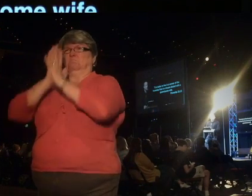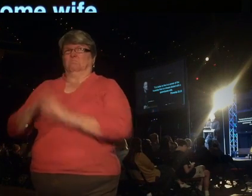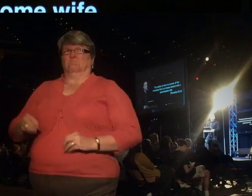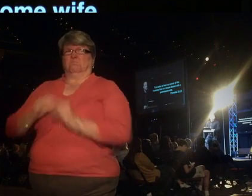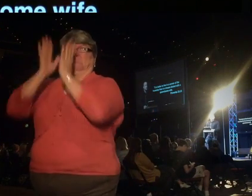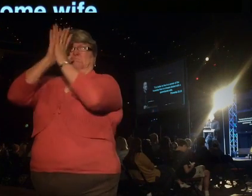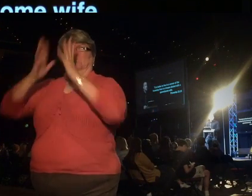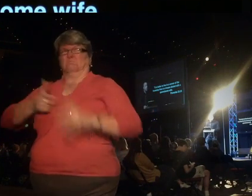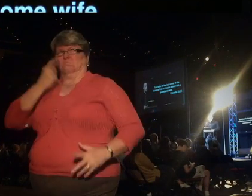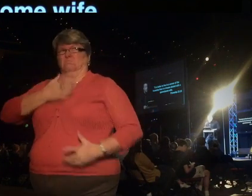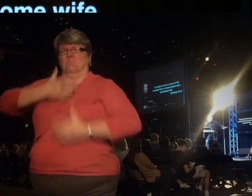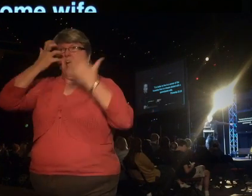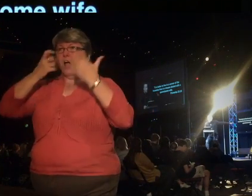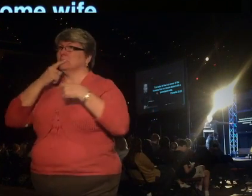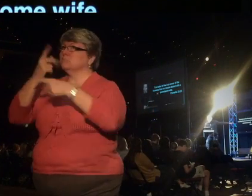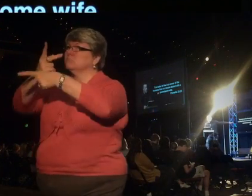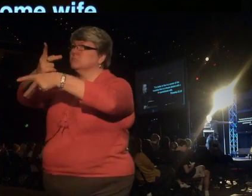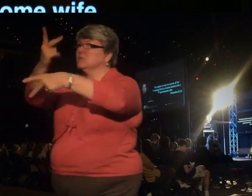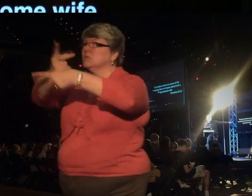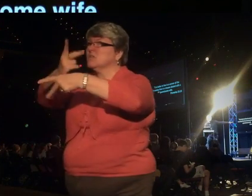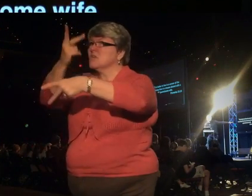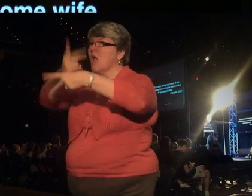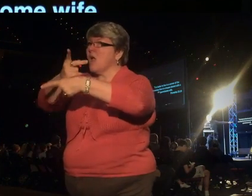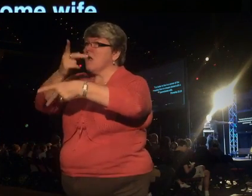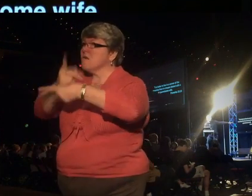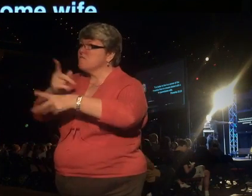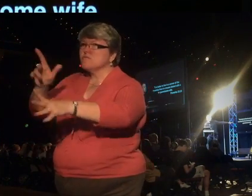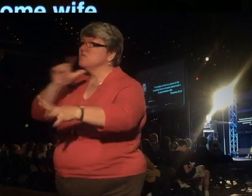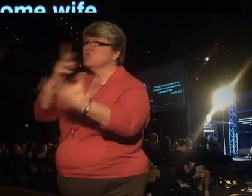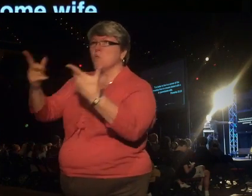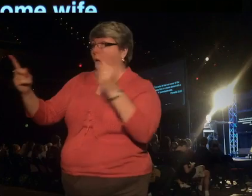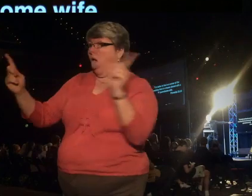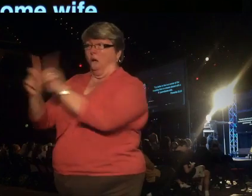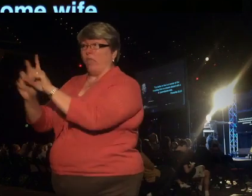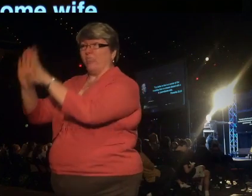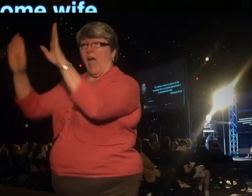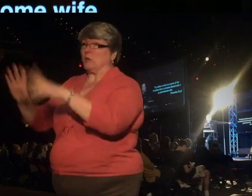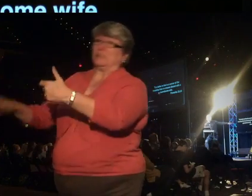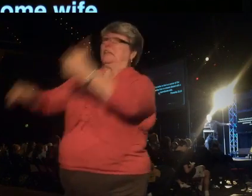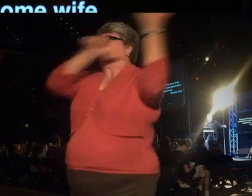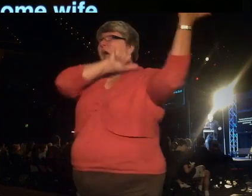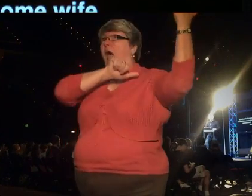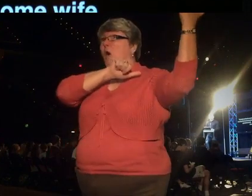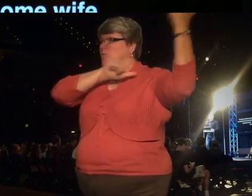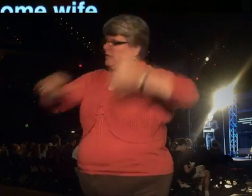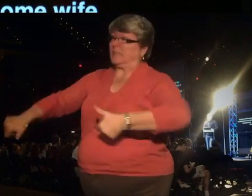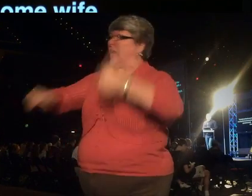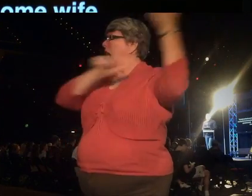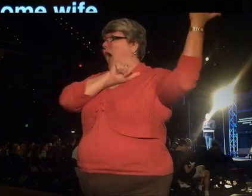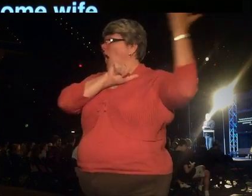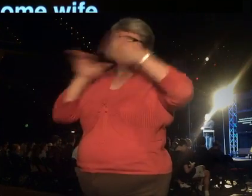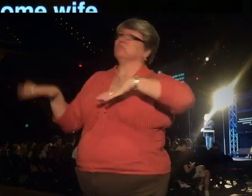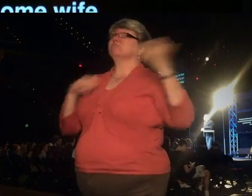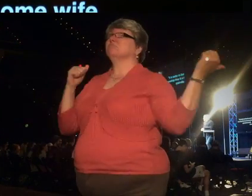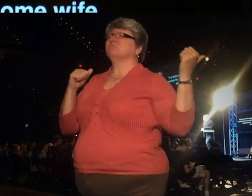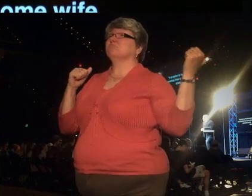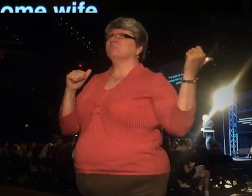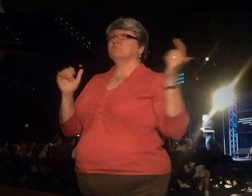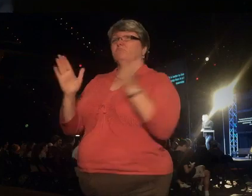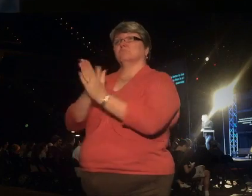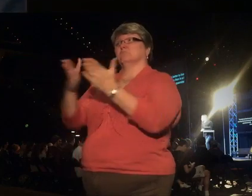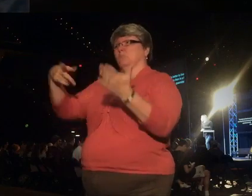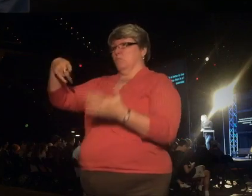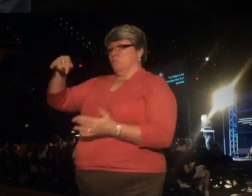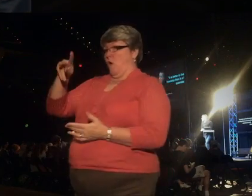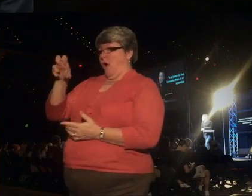somebody? Then you be careful, son, right? You don't want to be in that house. Get out of there. And the book